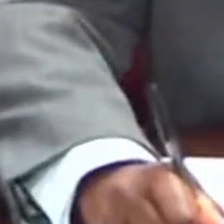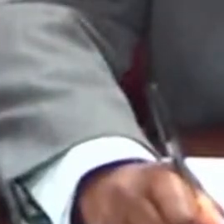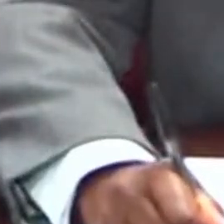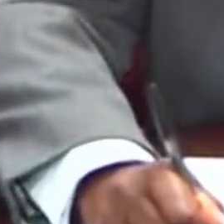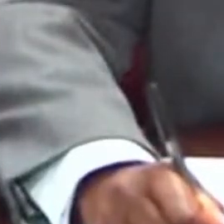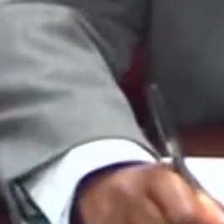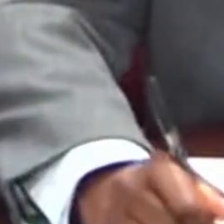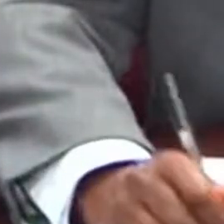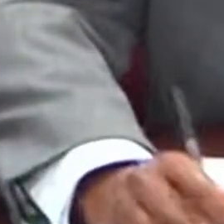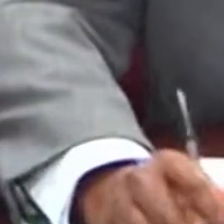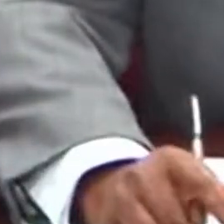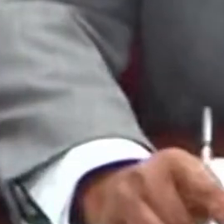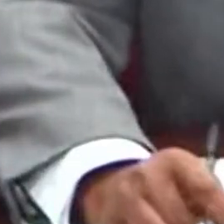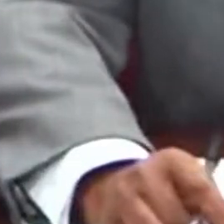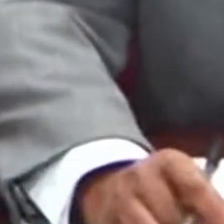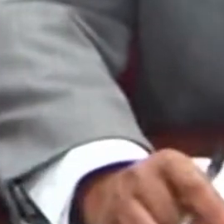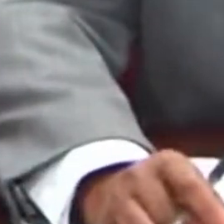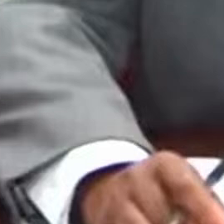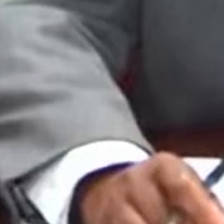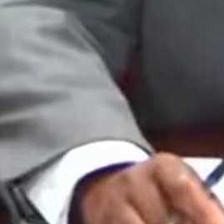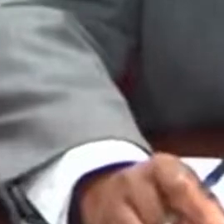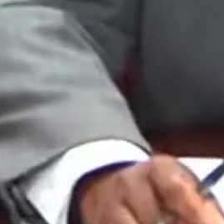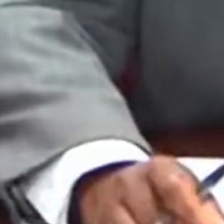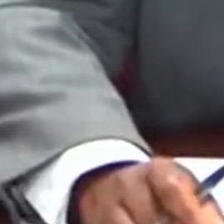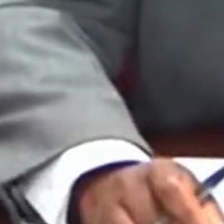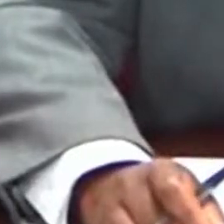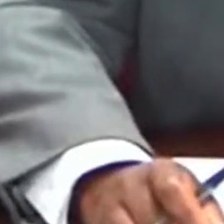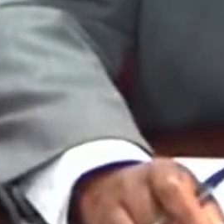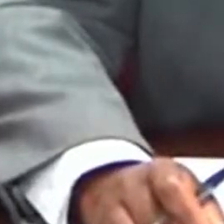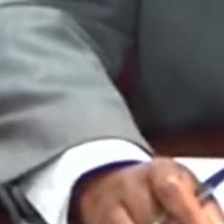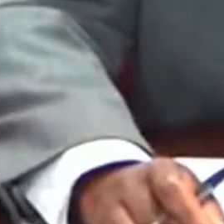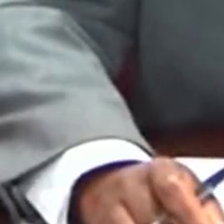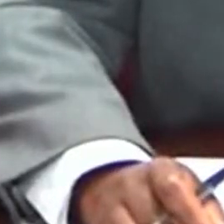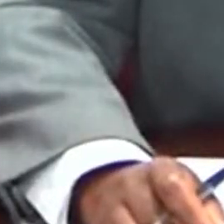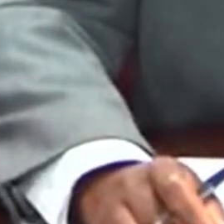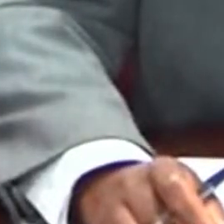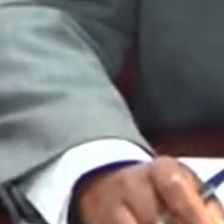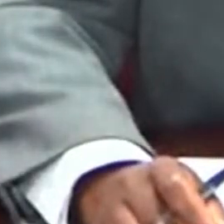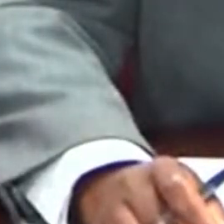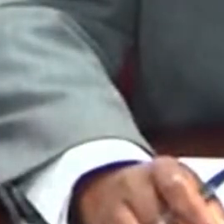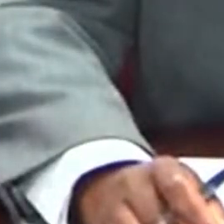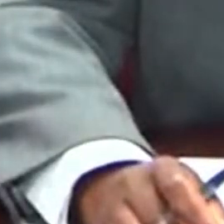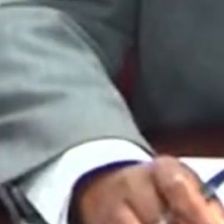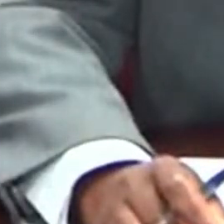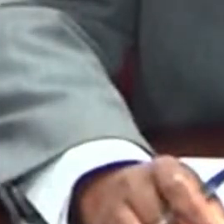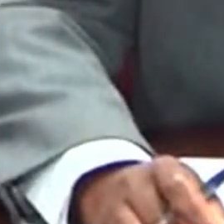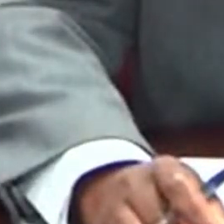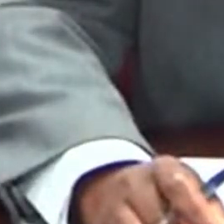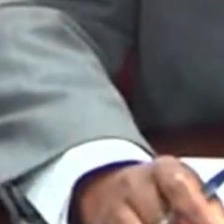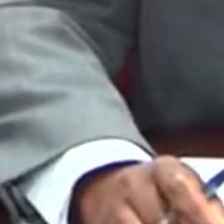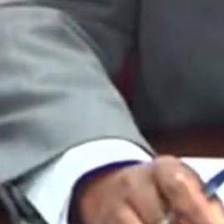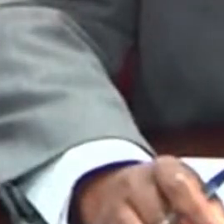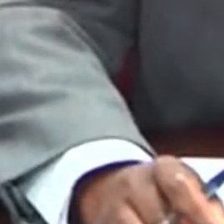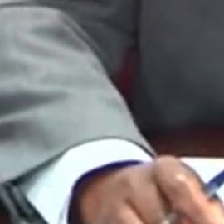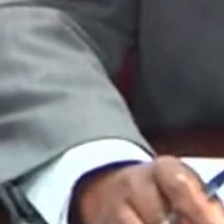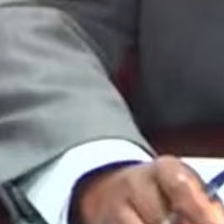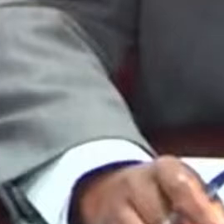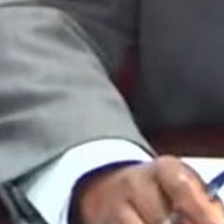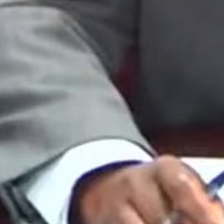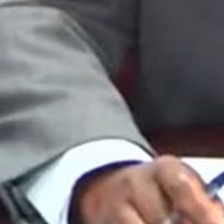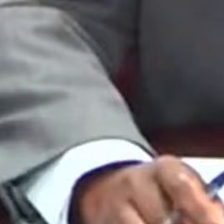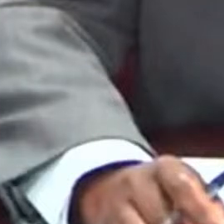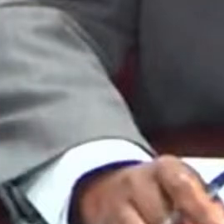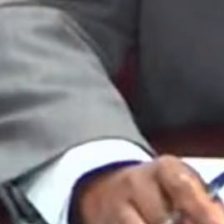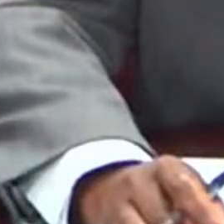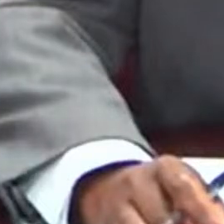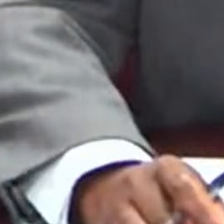yes, that will not be a very viable strategy. But if we are taking into financing projects,